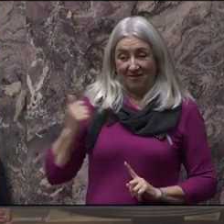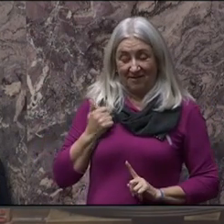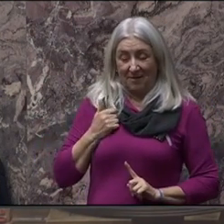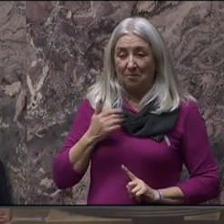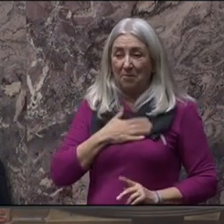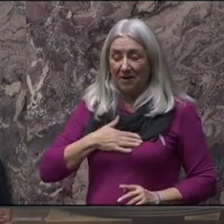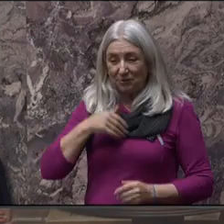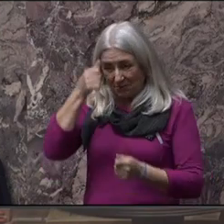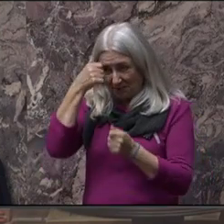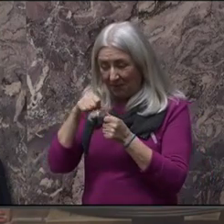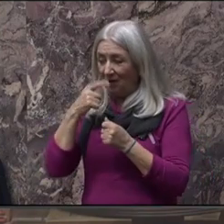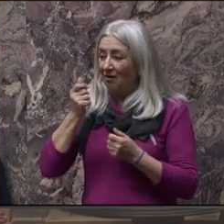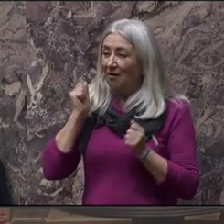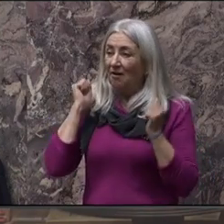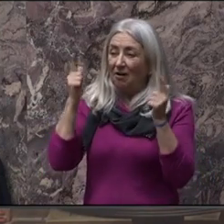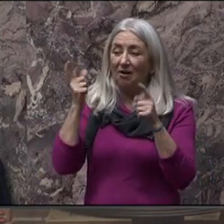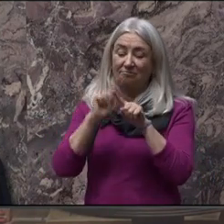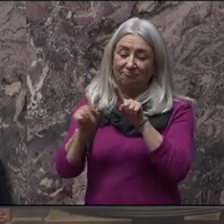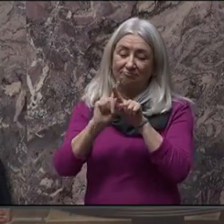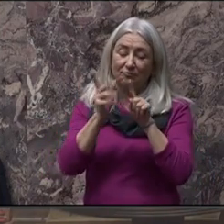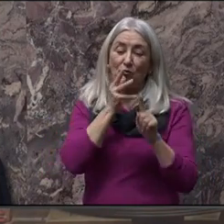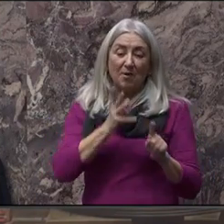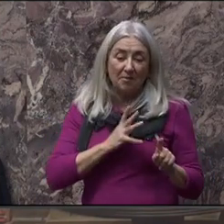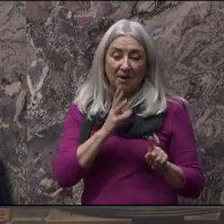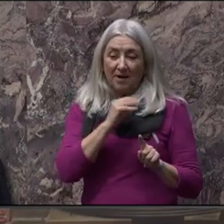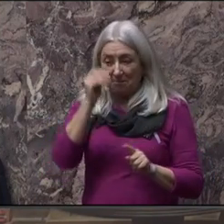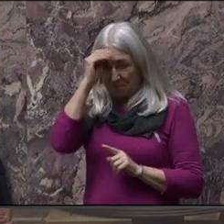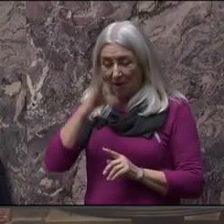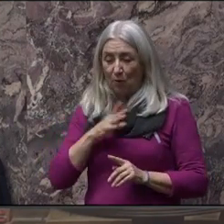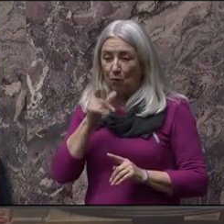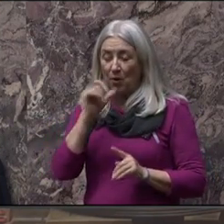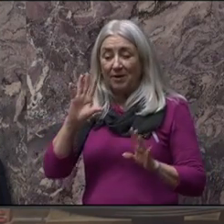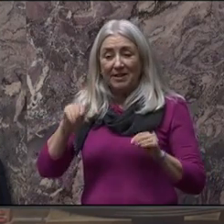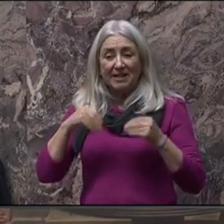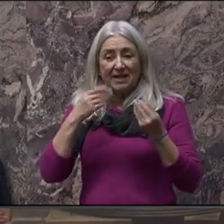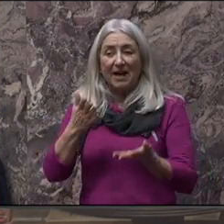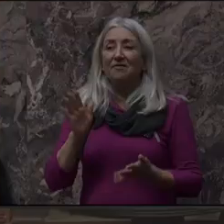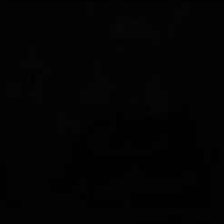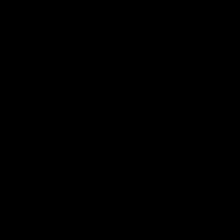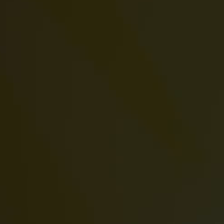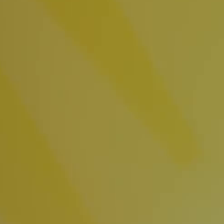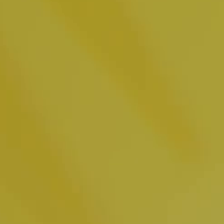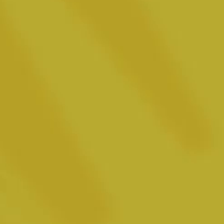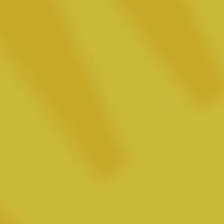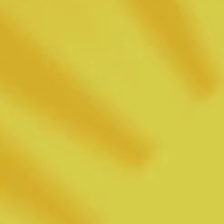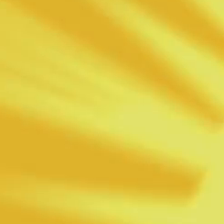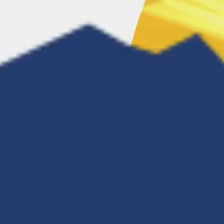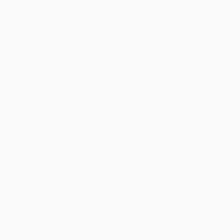remember the women and men who gave so much to build our country and province.